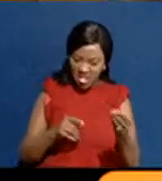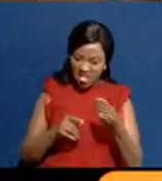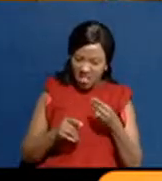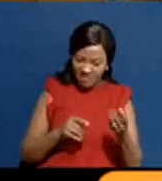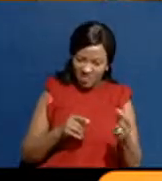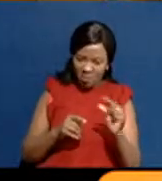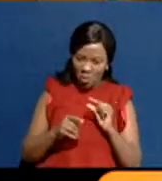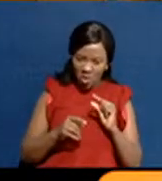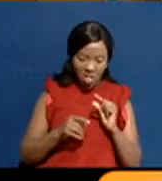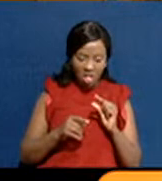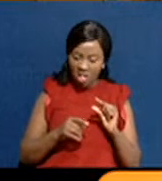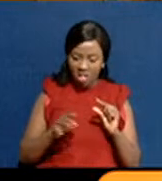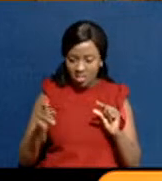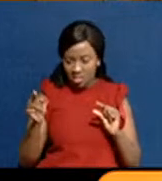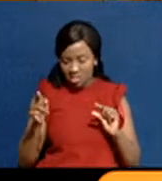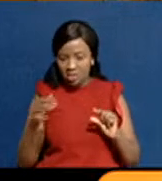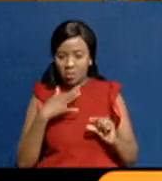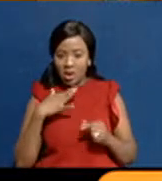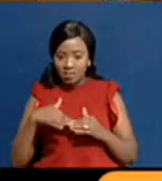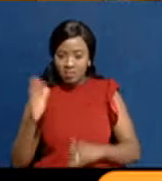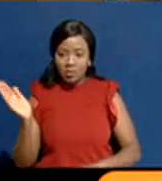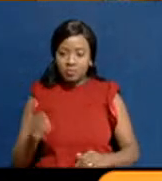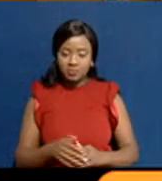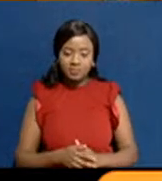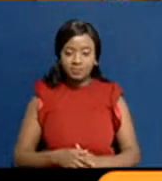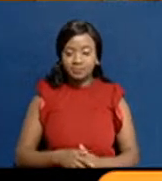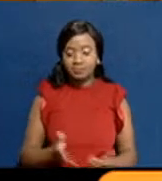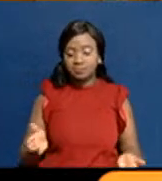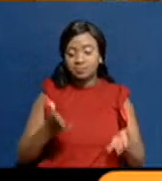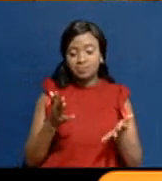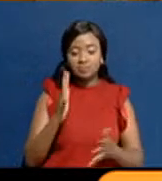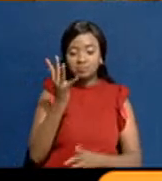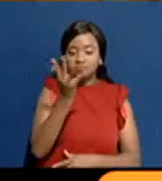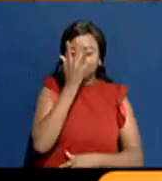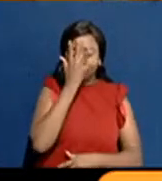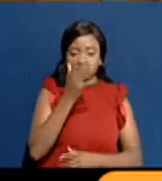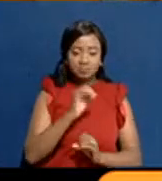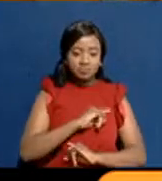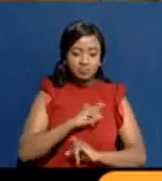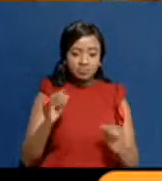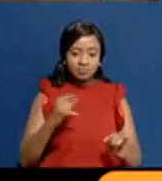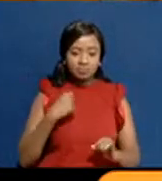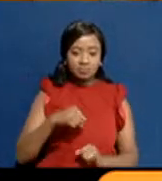that ends up here. So we're in a very embarrassing space. I also remember